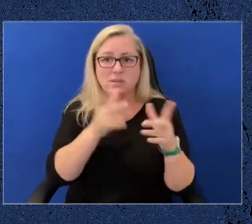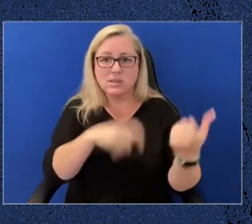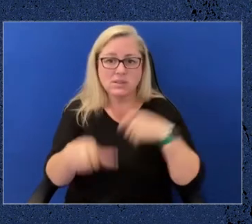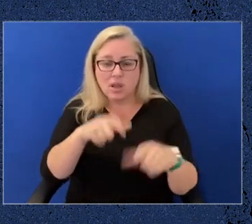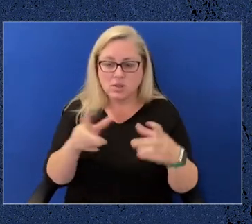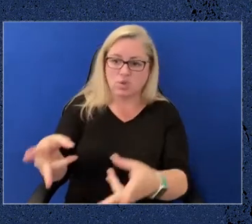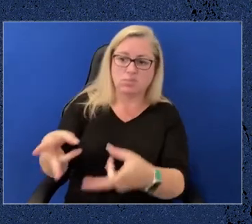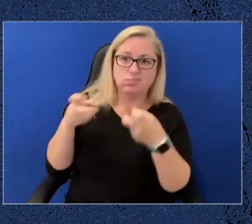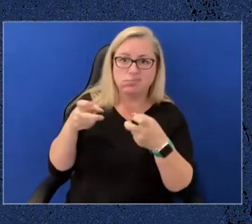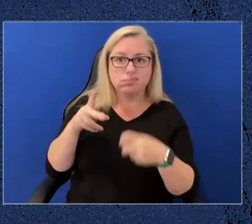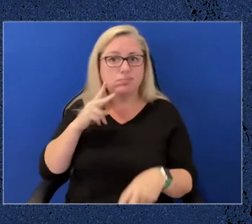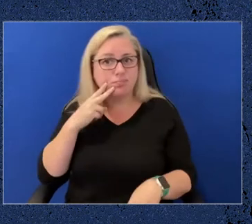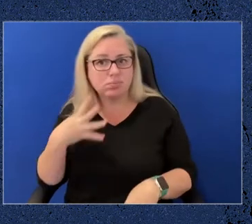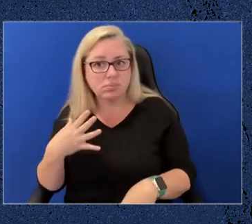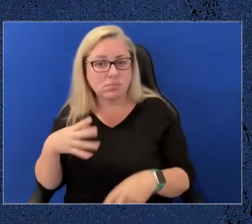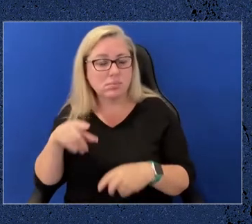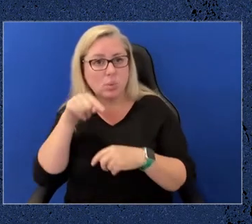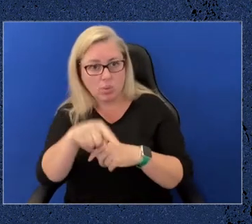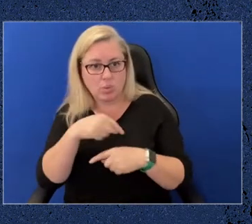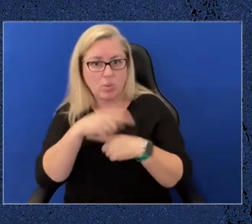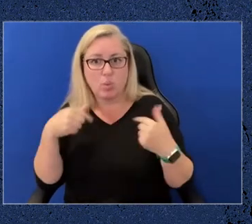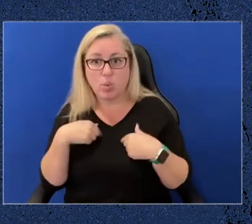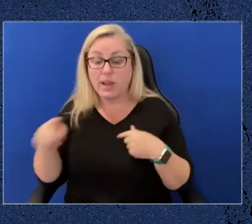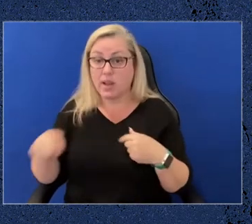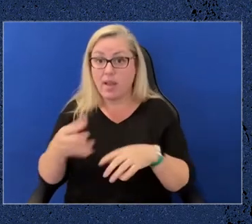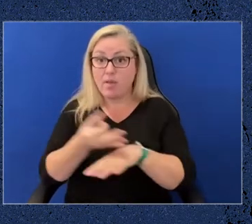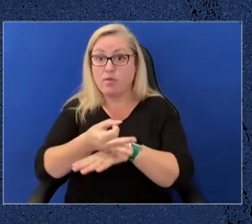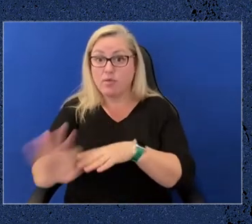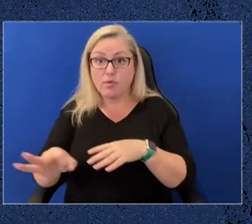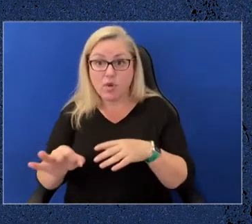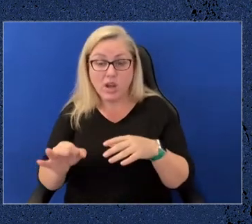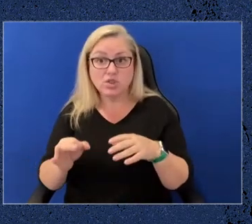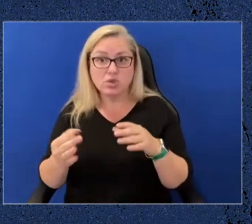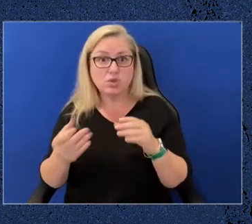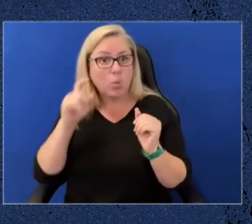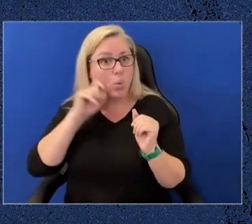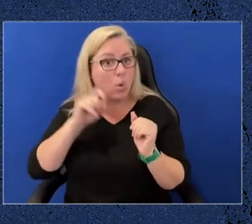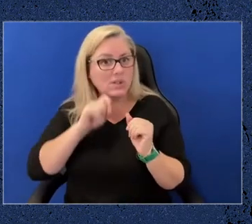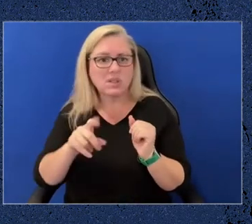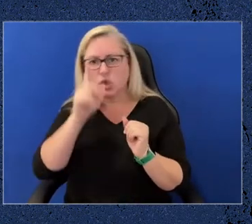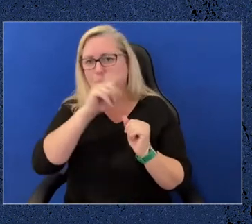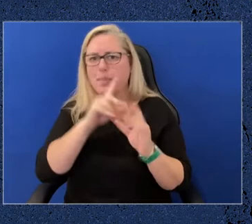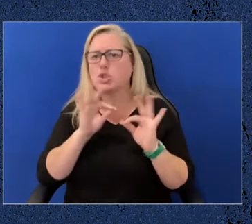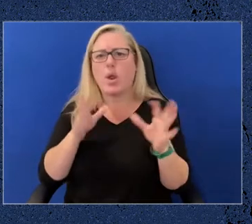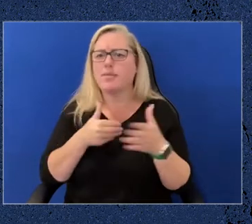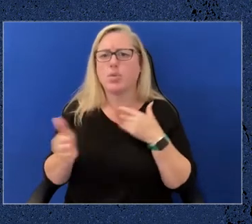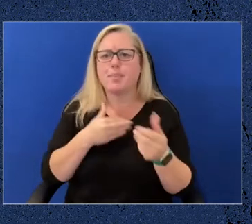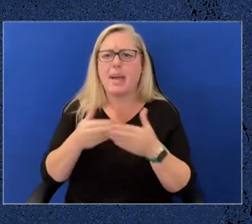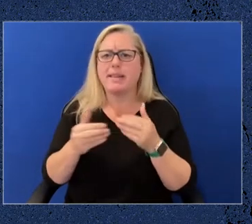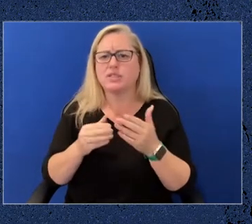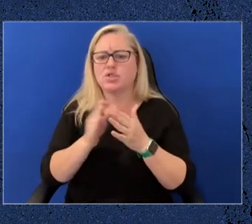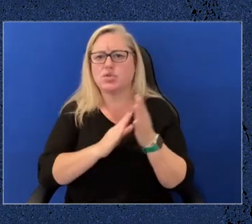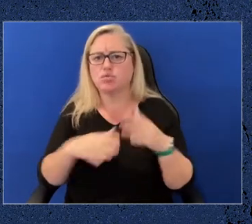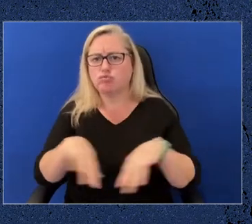exploit. So basically we're exploiting a large portion of fresh supply of water so that people don't have to manage their rubbish on land appropriately.